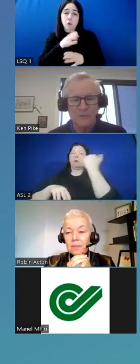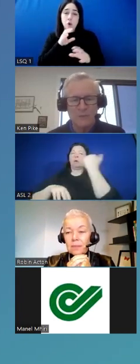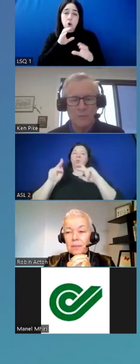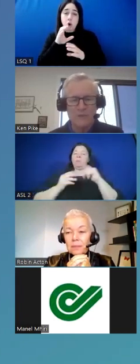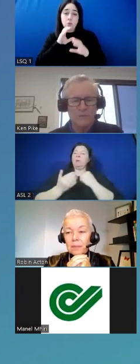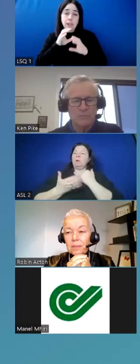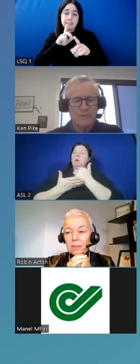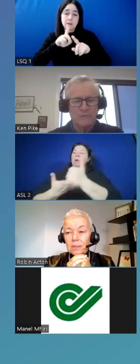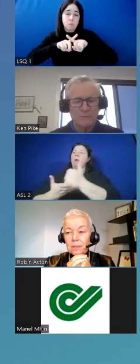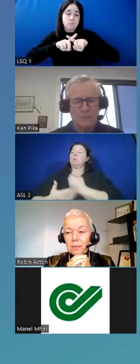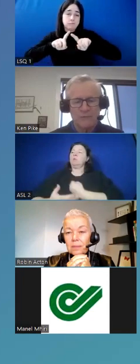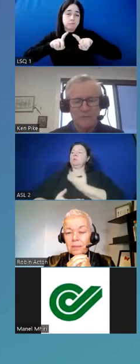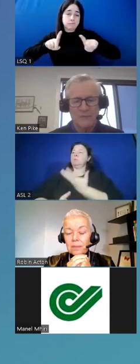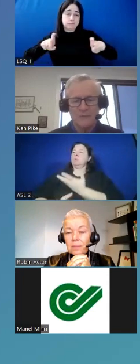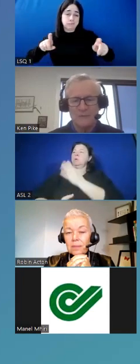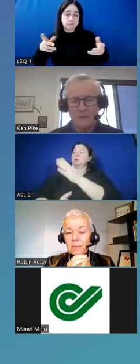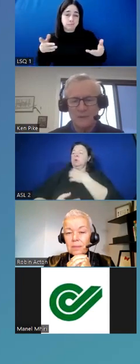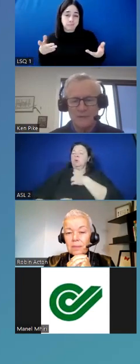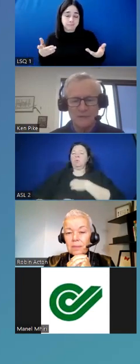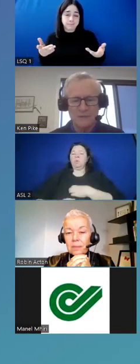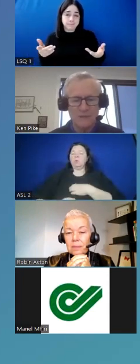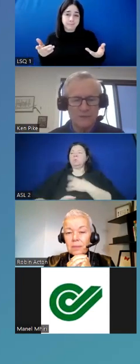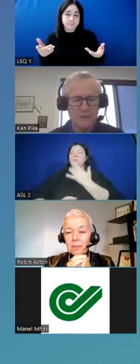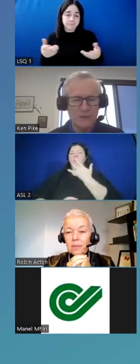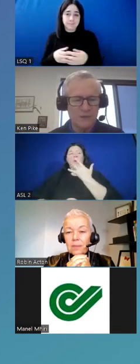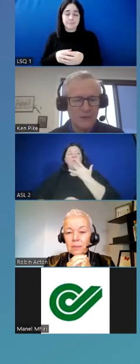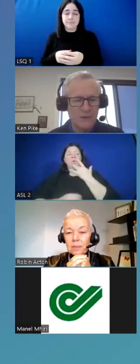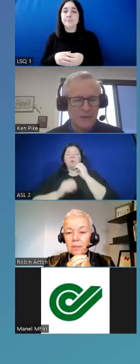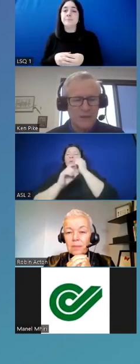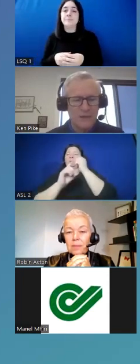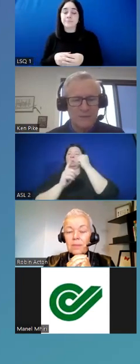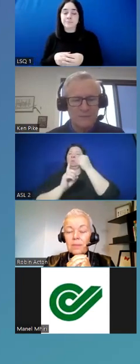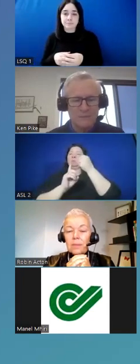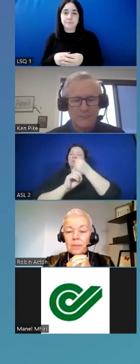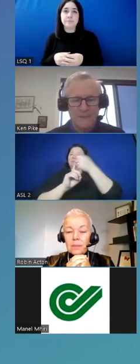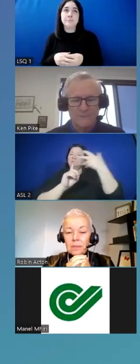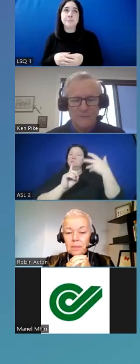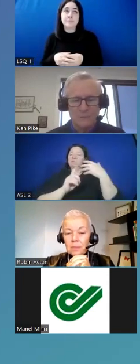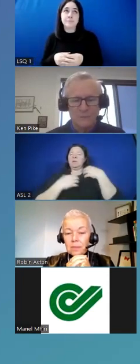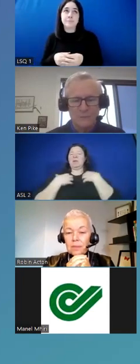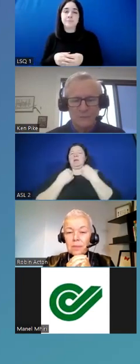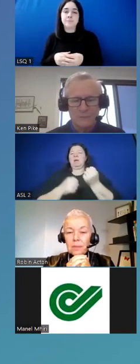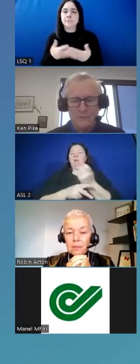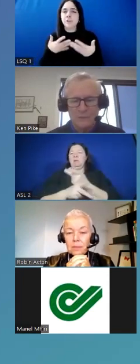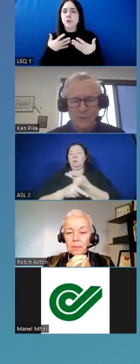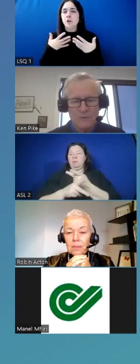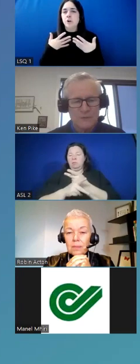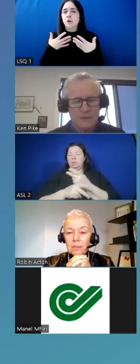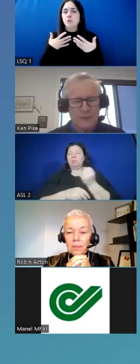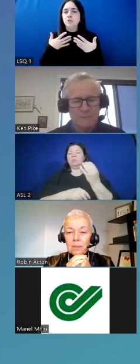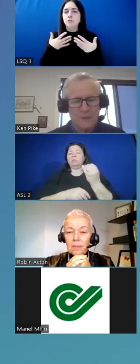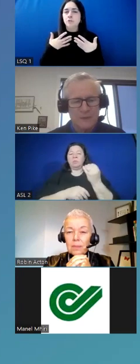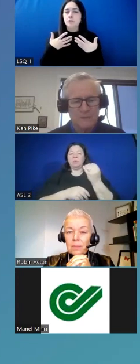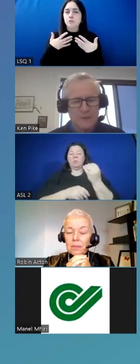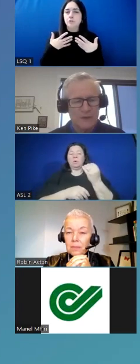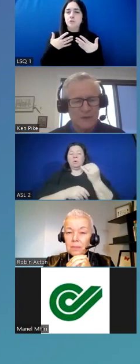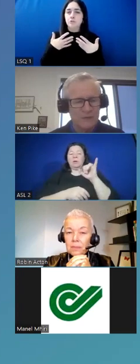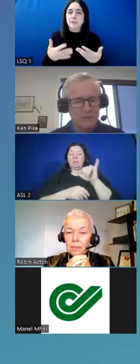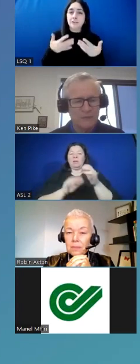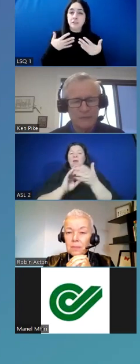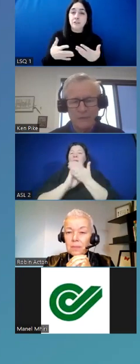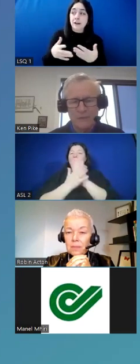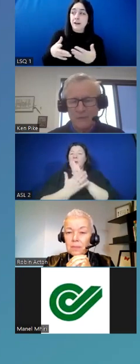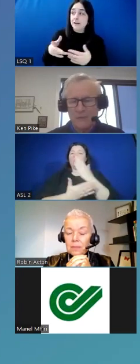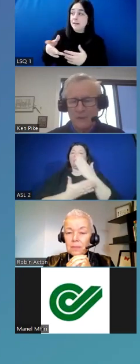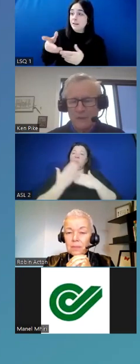help express their wishes and preferences in the context of healthcare. So that becomes part